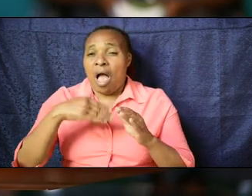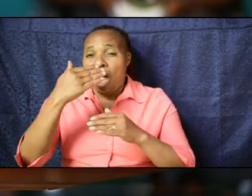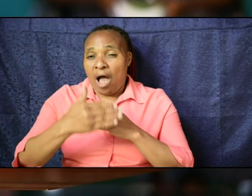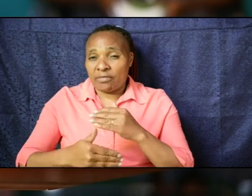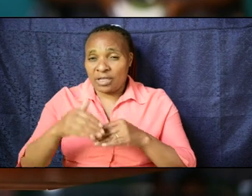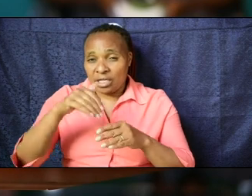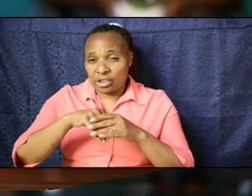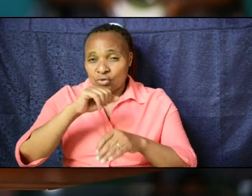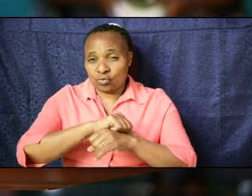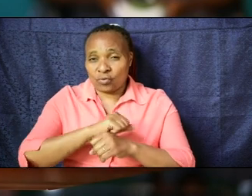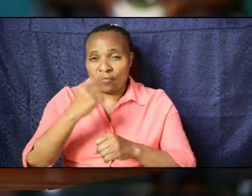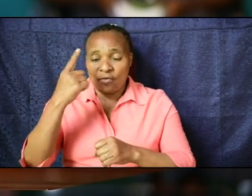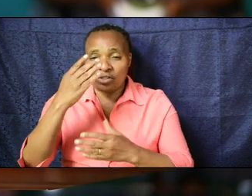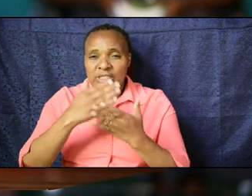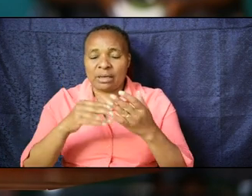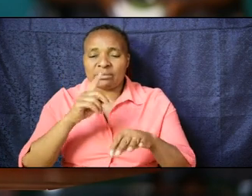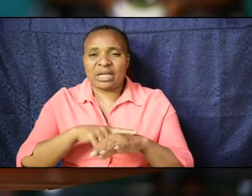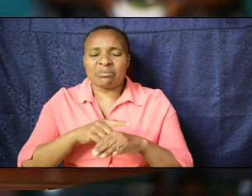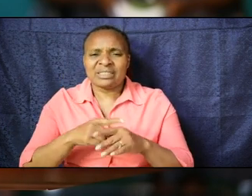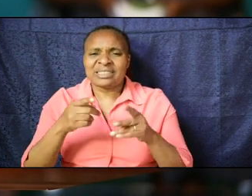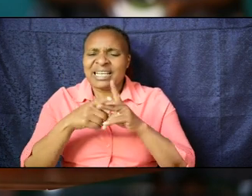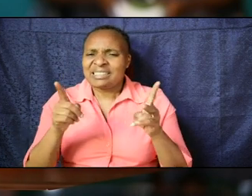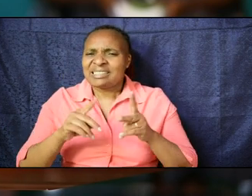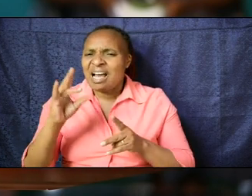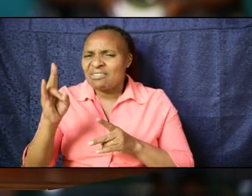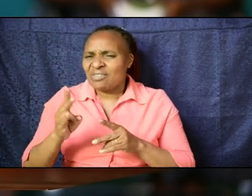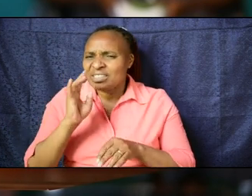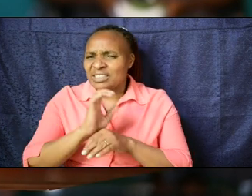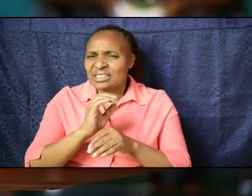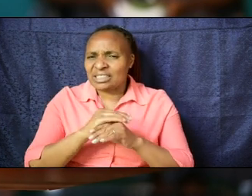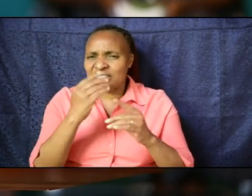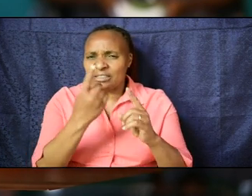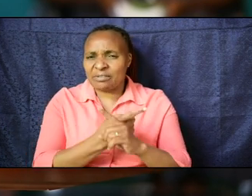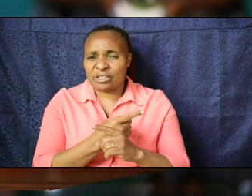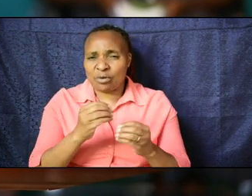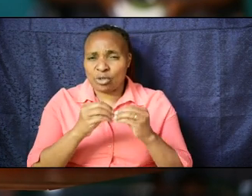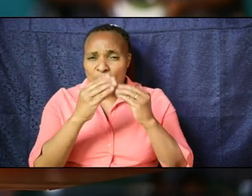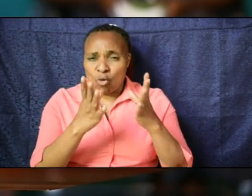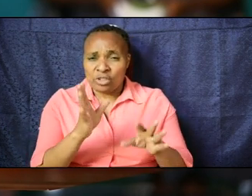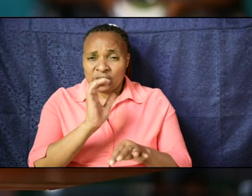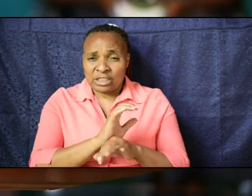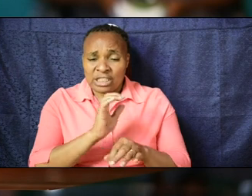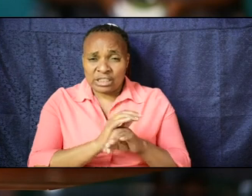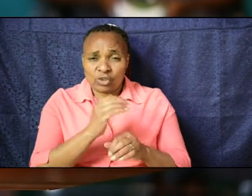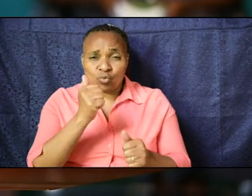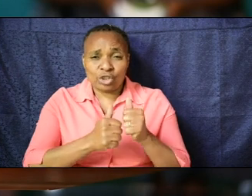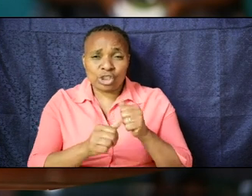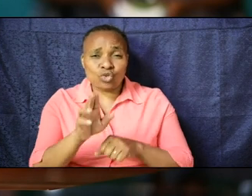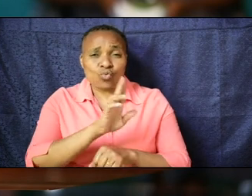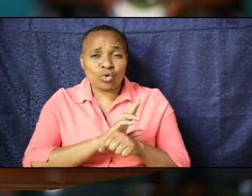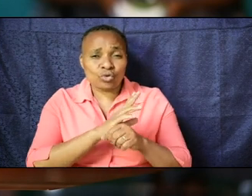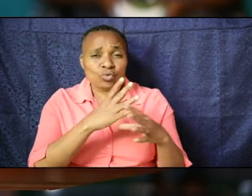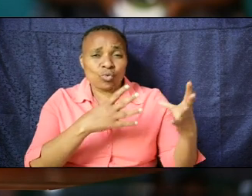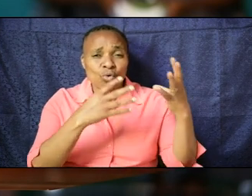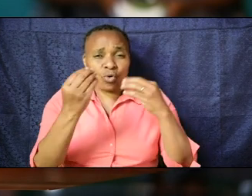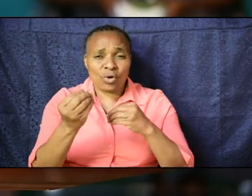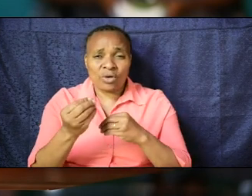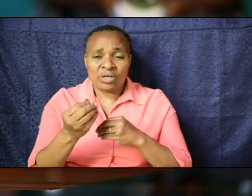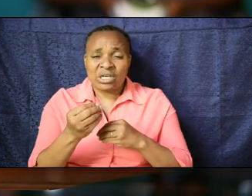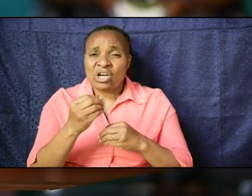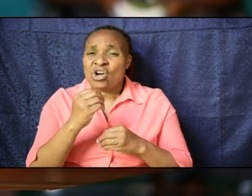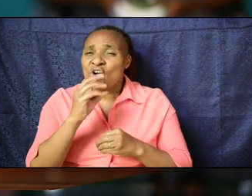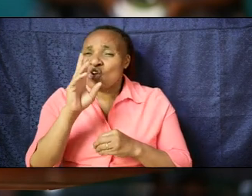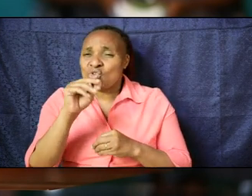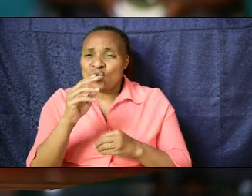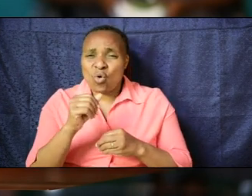After being in the school for some time, he began to notice that the Adventist church is different from most churches that he was used to going. They had no saints,